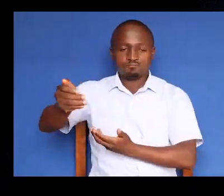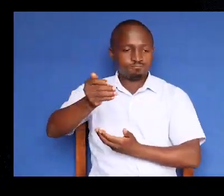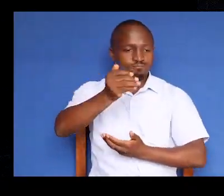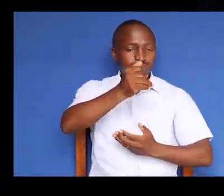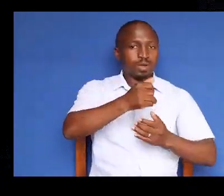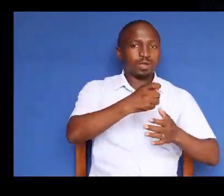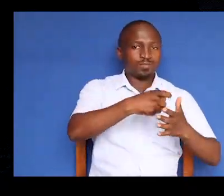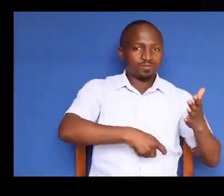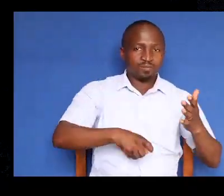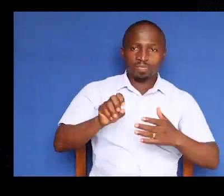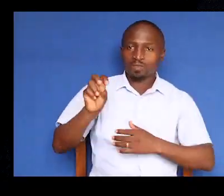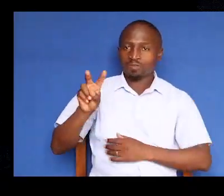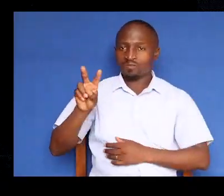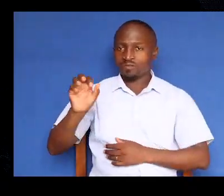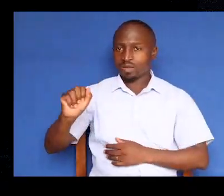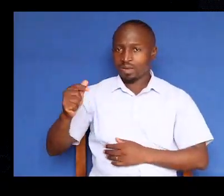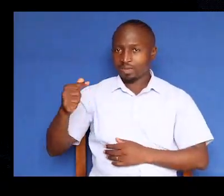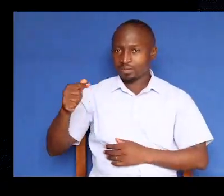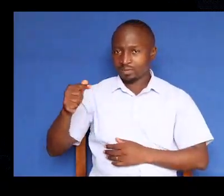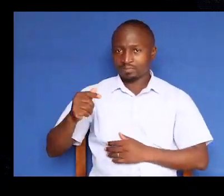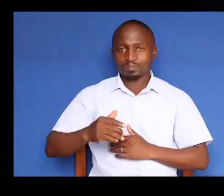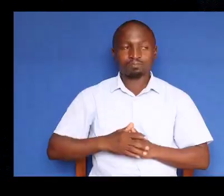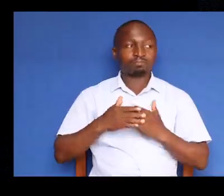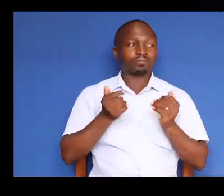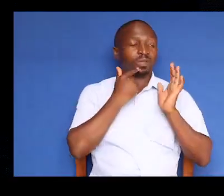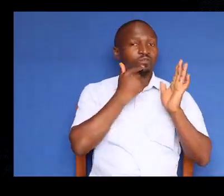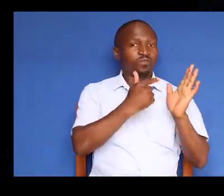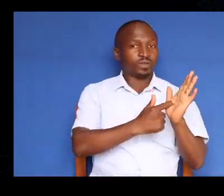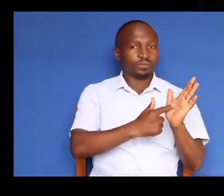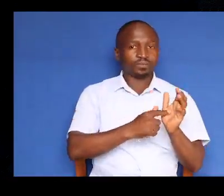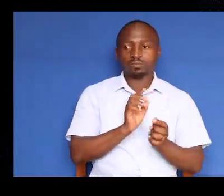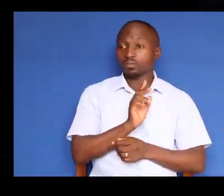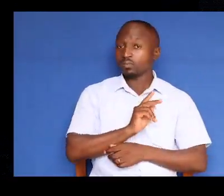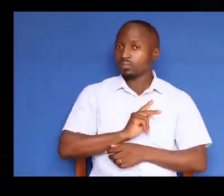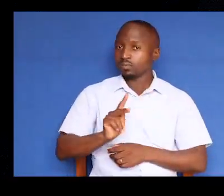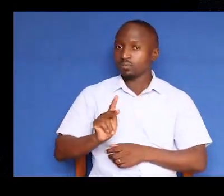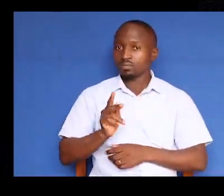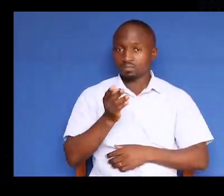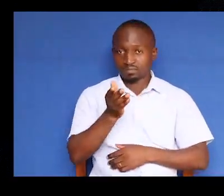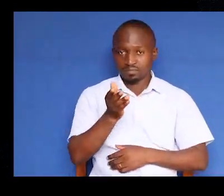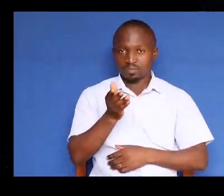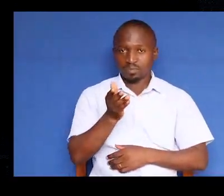VAT. So, example, if